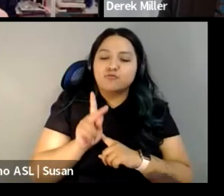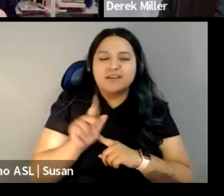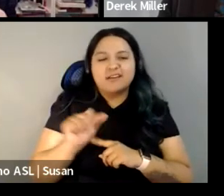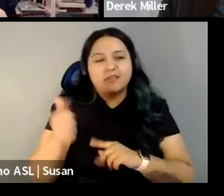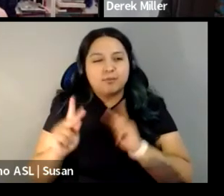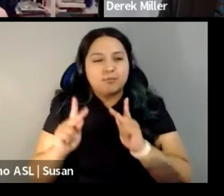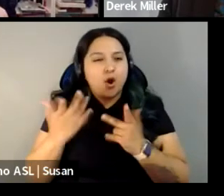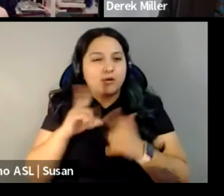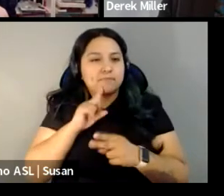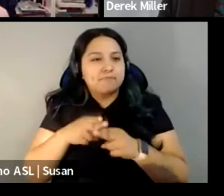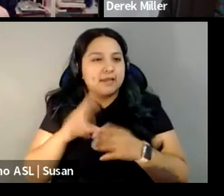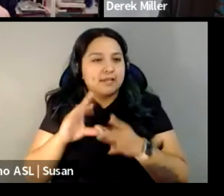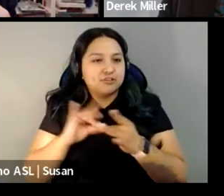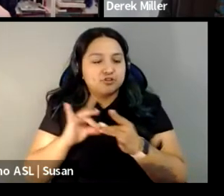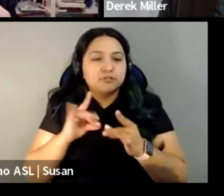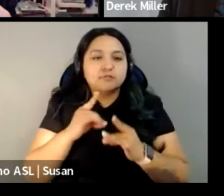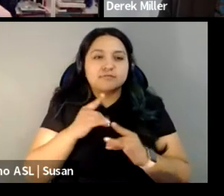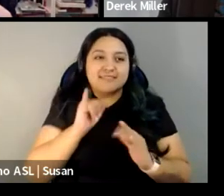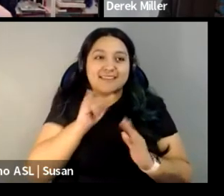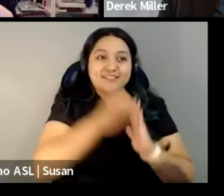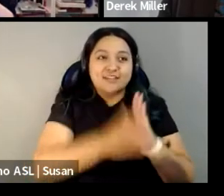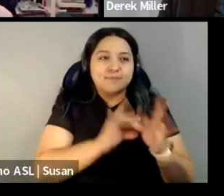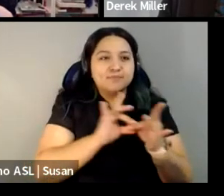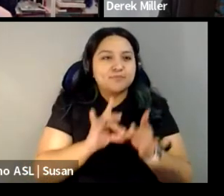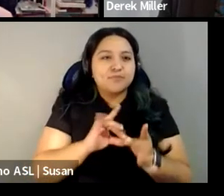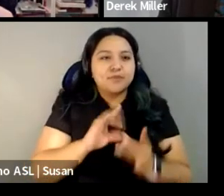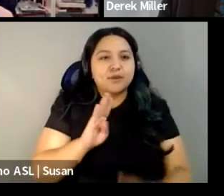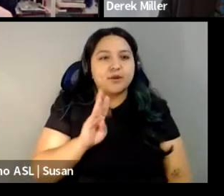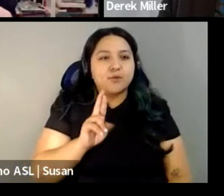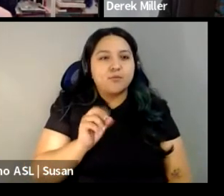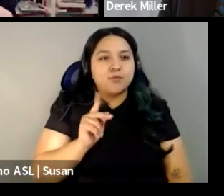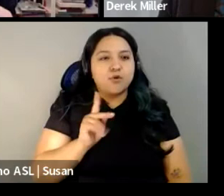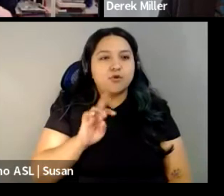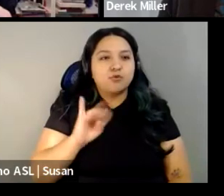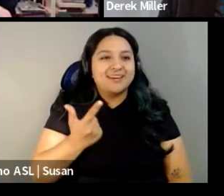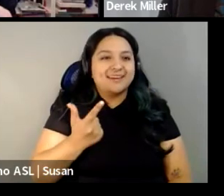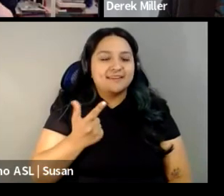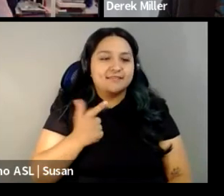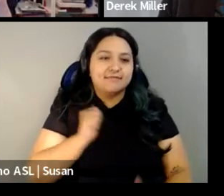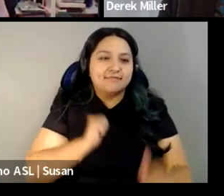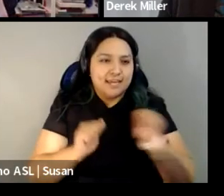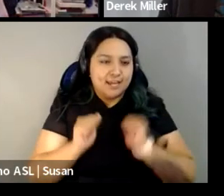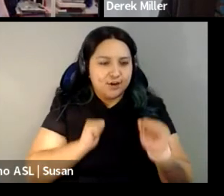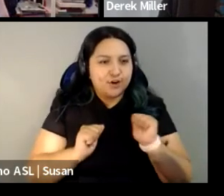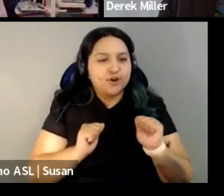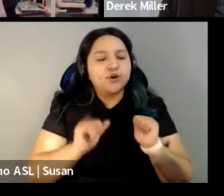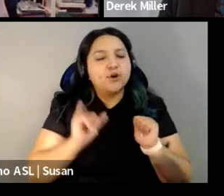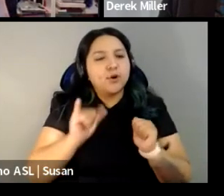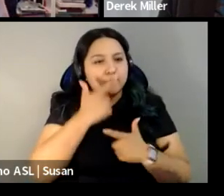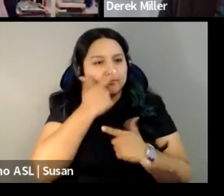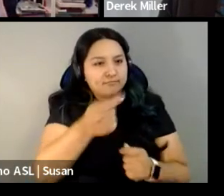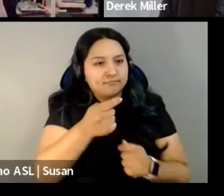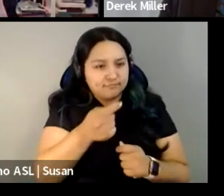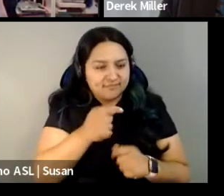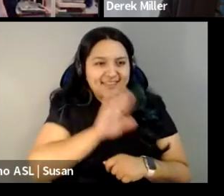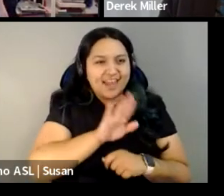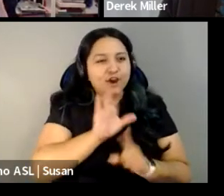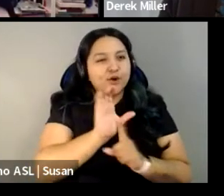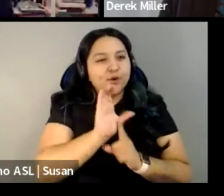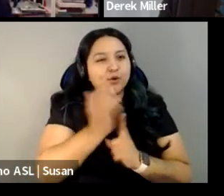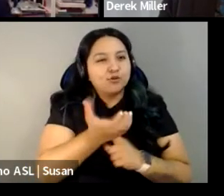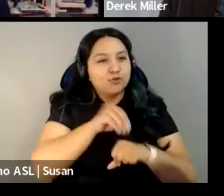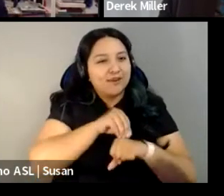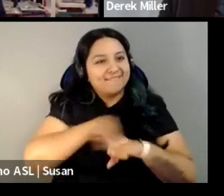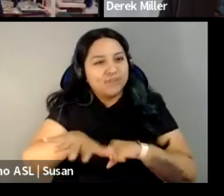the chapter on brokering theater. I was struck by the discussion of the cultural influence wielded by play brokers like